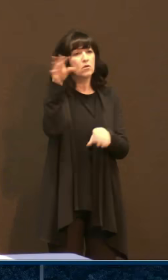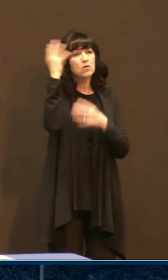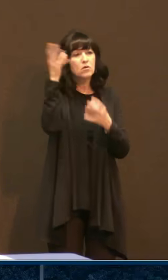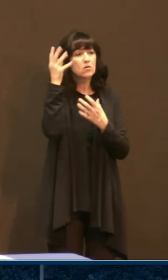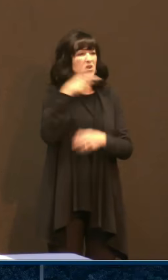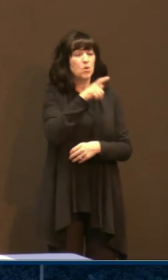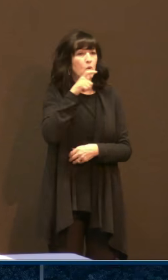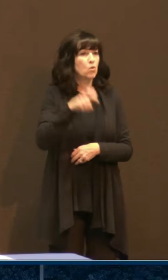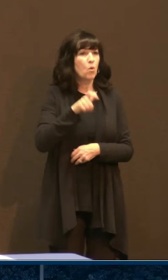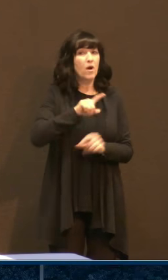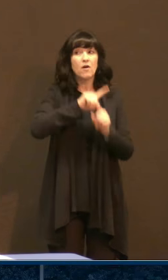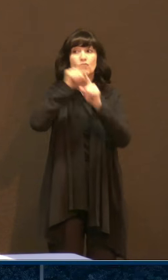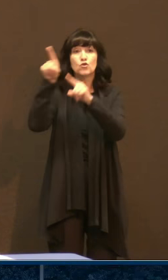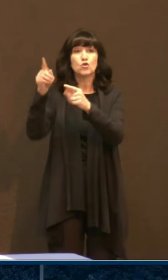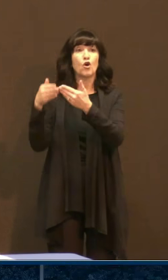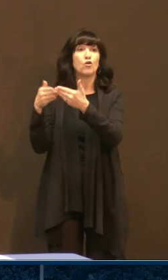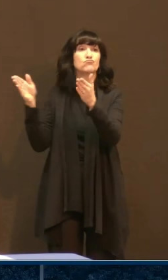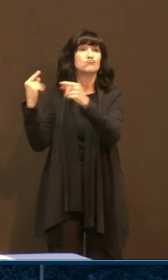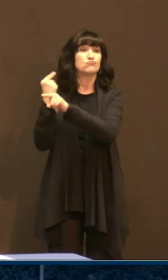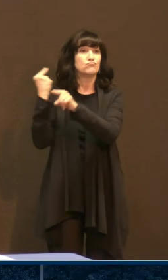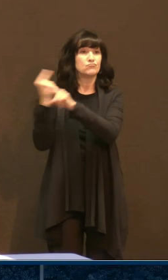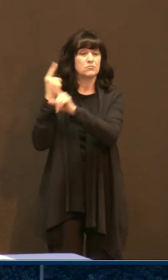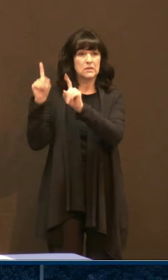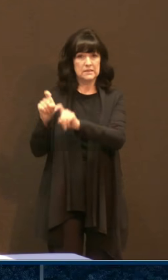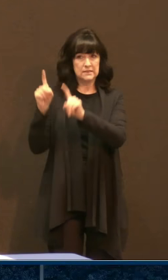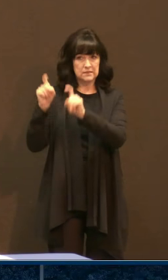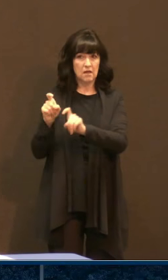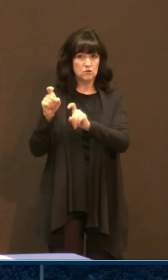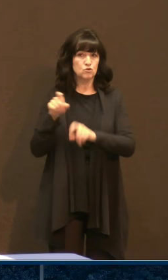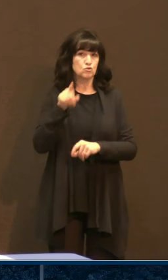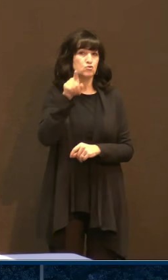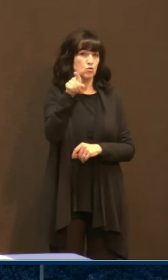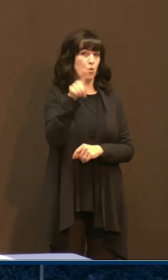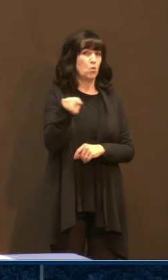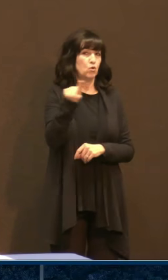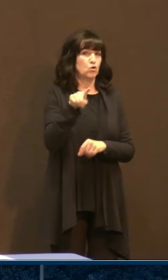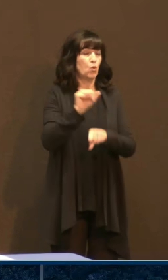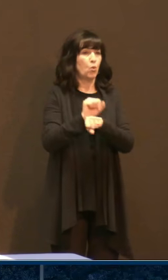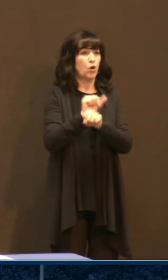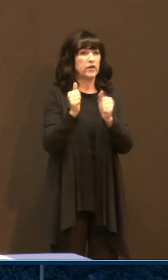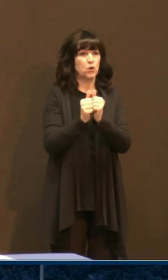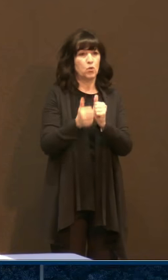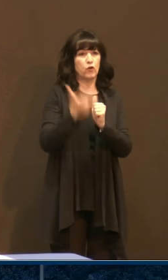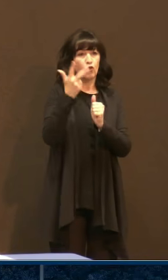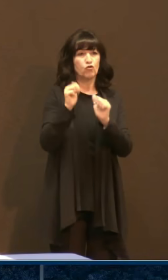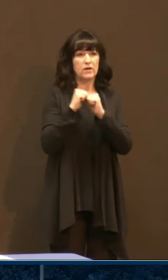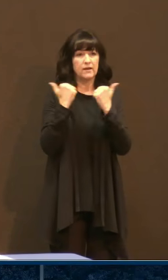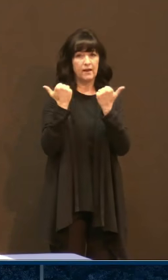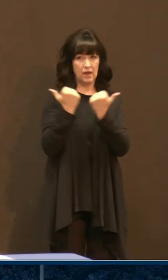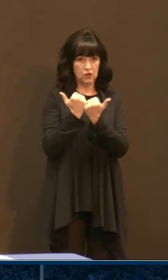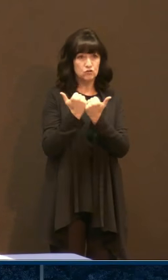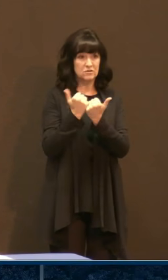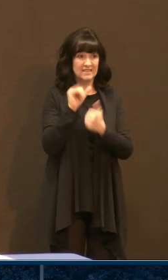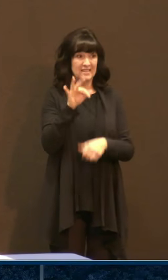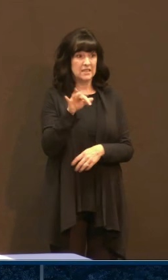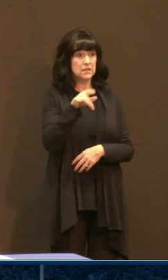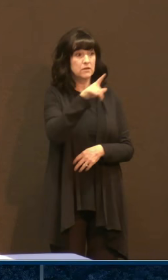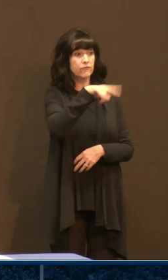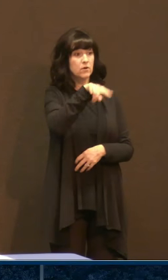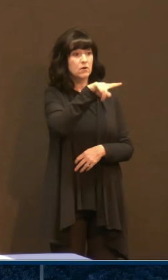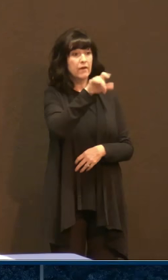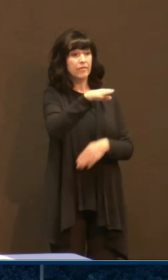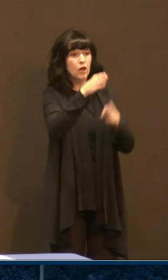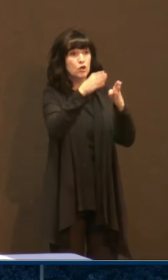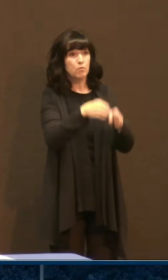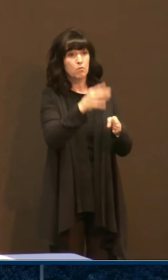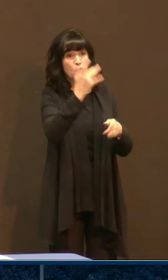hospital. So Diane Hainsworth and her team is working with the 3 paramedic agencies. So if you have a exposure issue, if somebody has